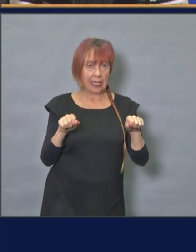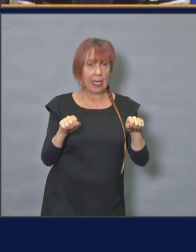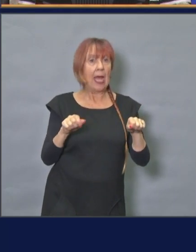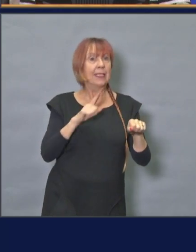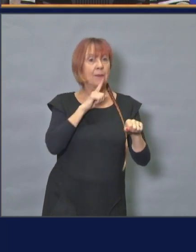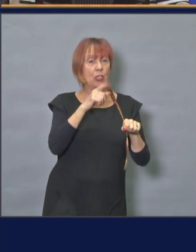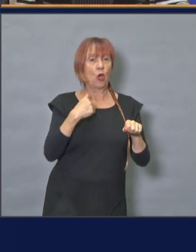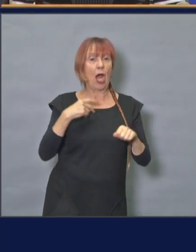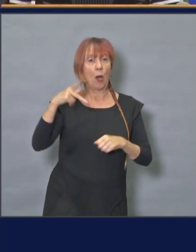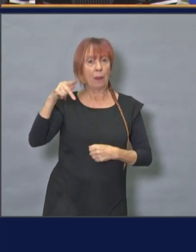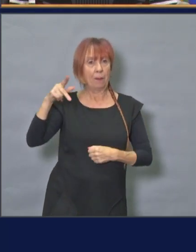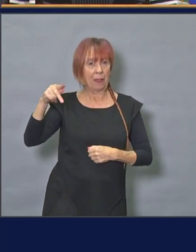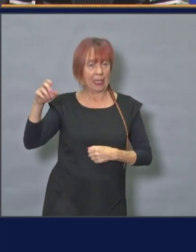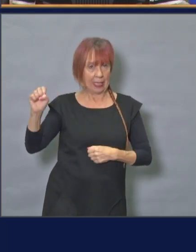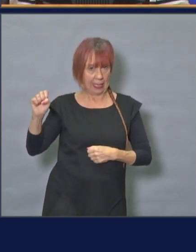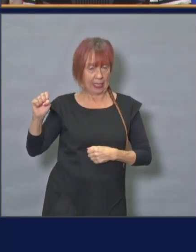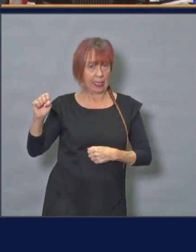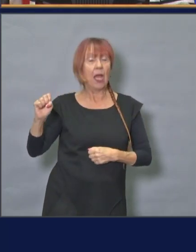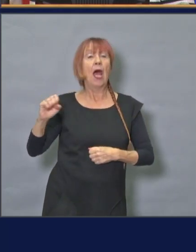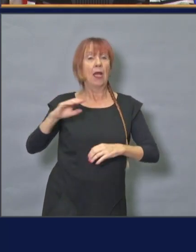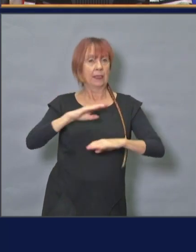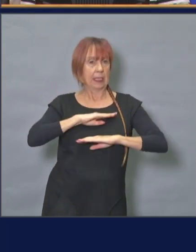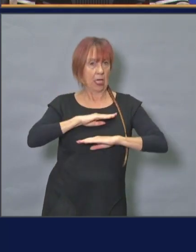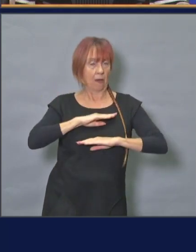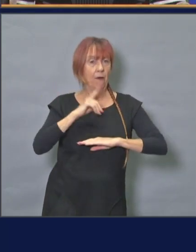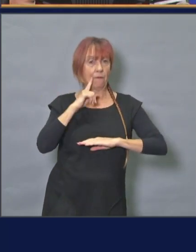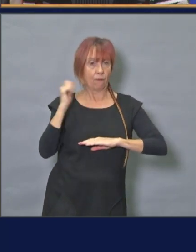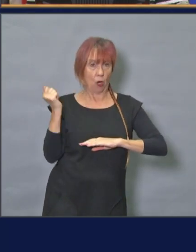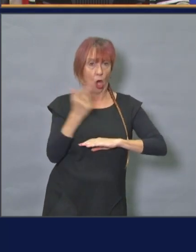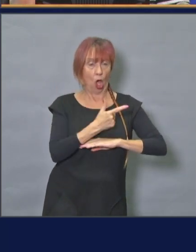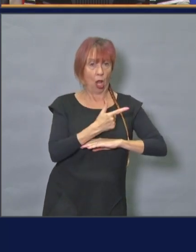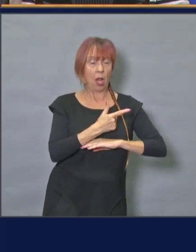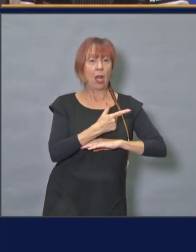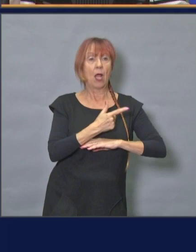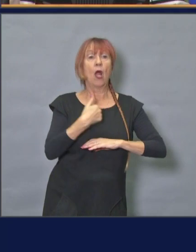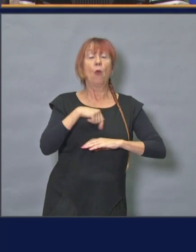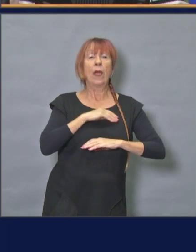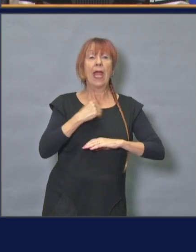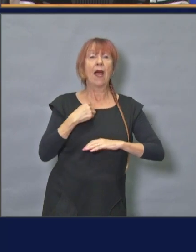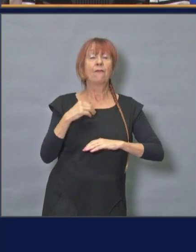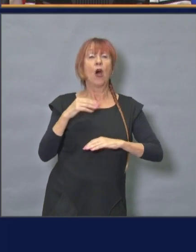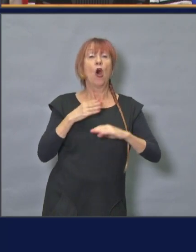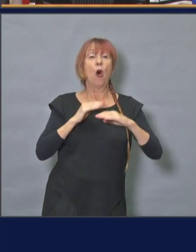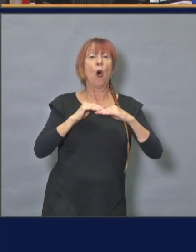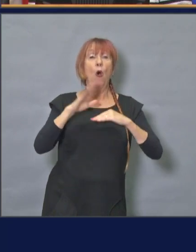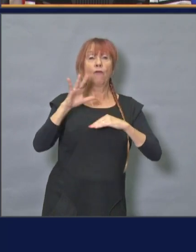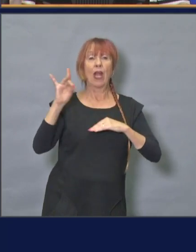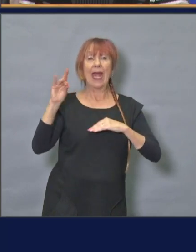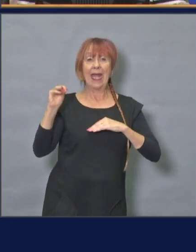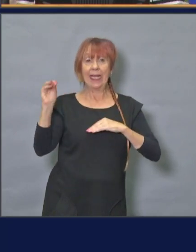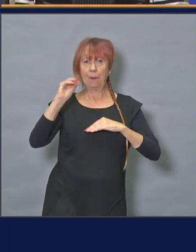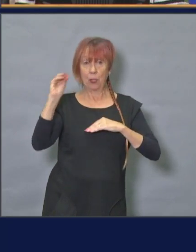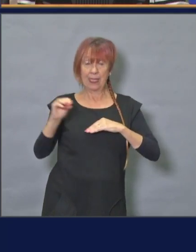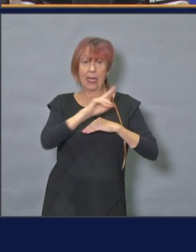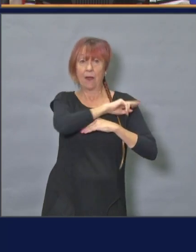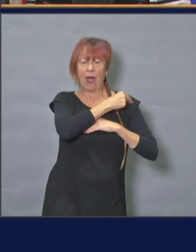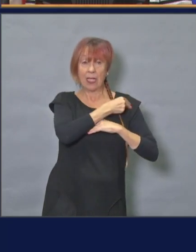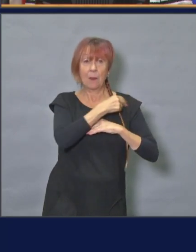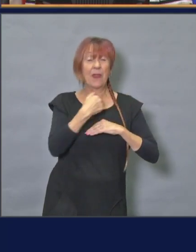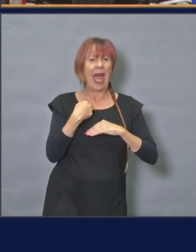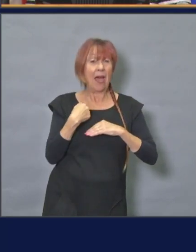equipment continues to meet the goals across the board. We now have over 80% of our hospitals that have at